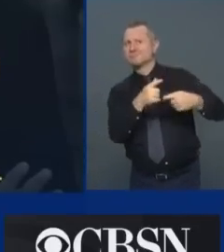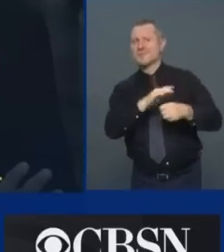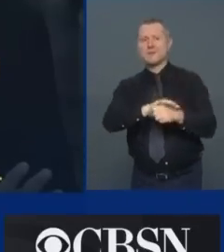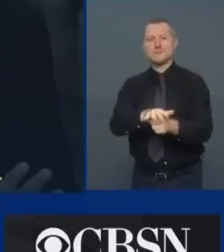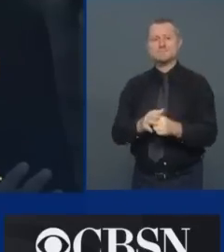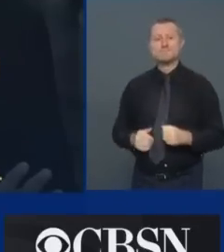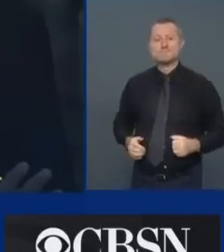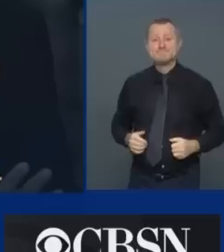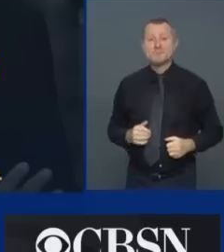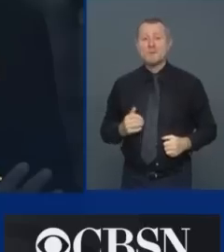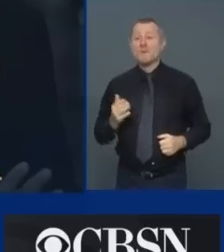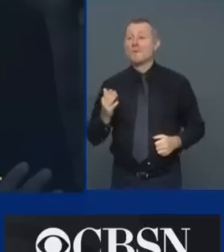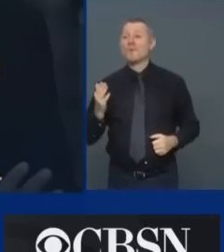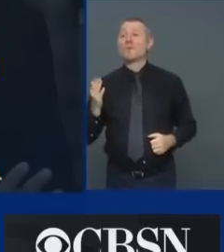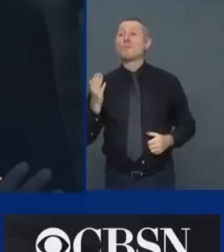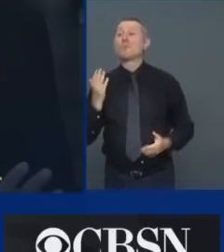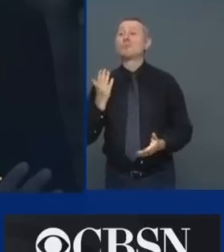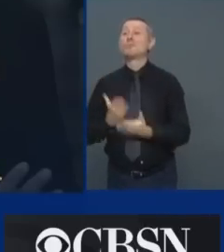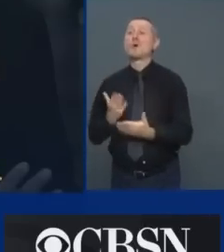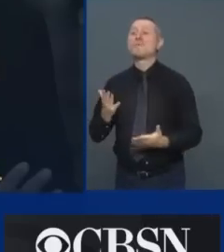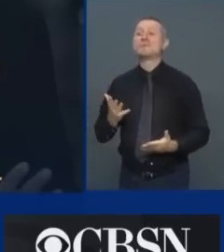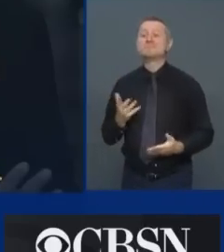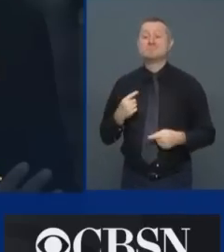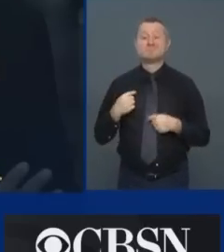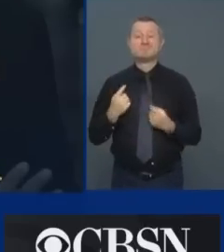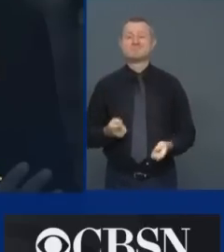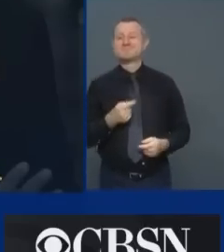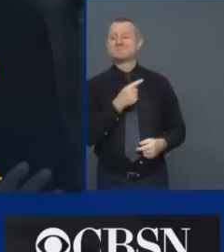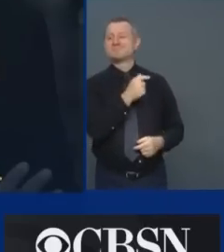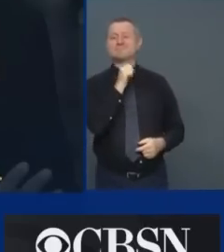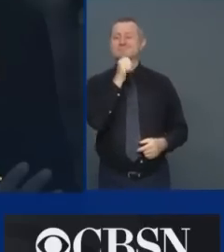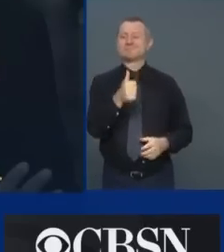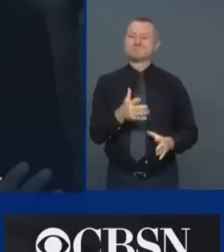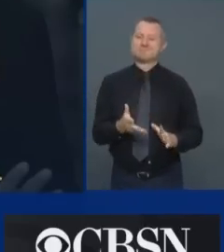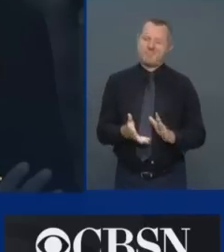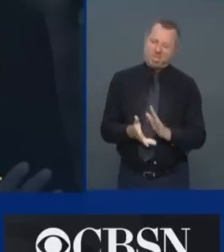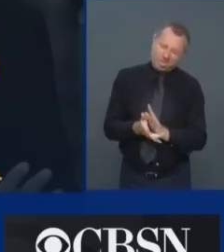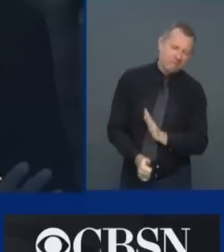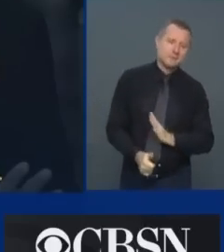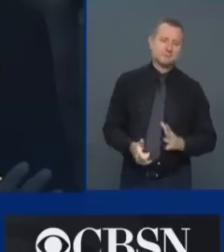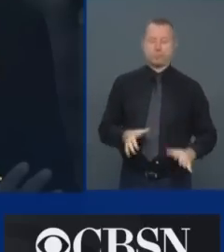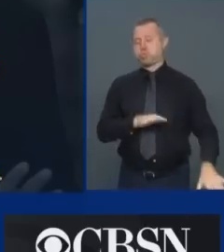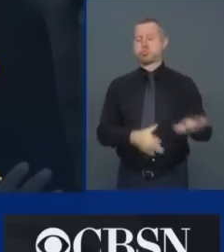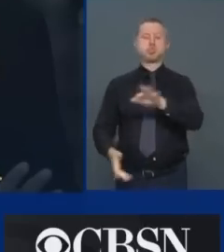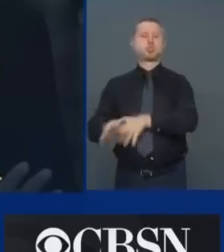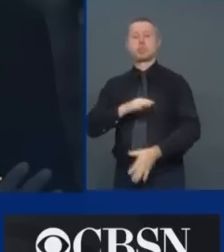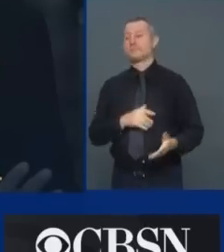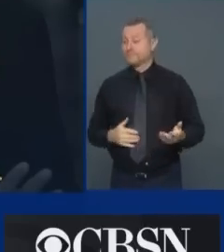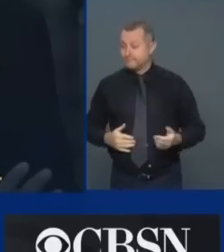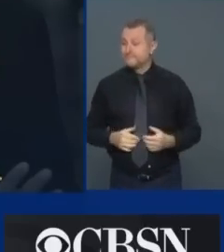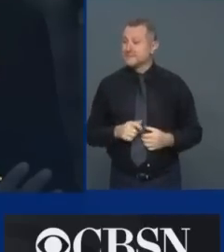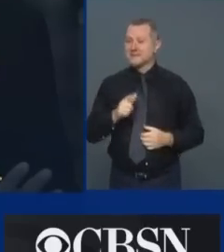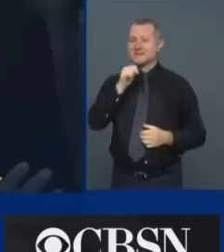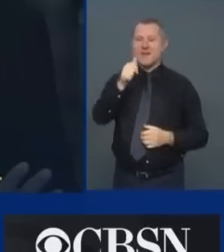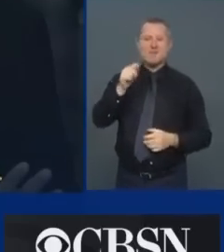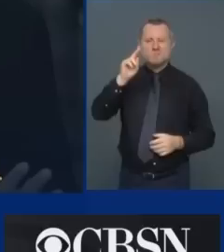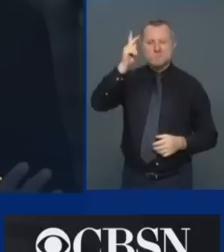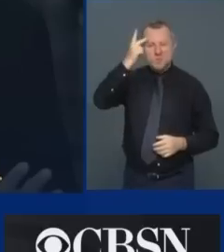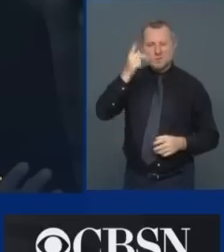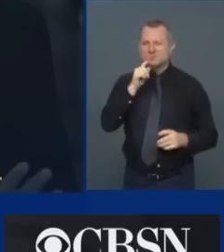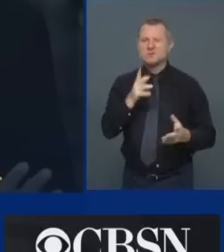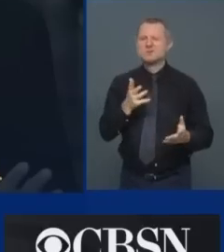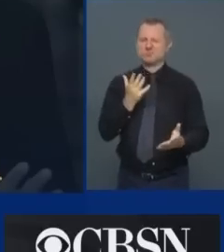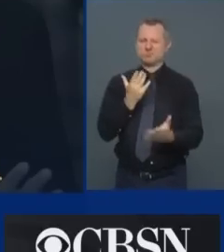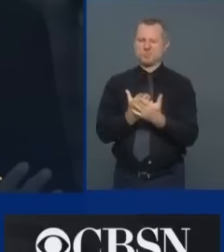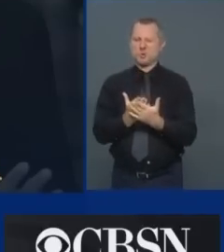be incompetent. This is not a subjective political answer. It's proven.